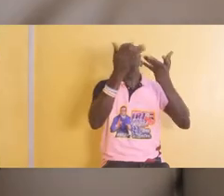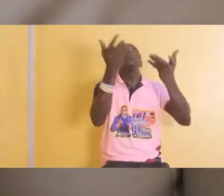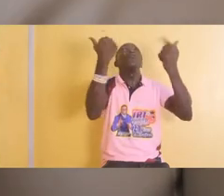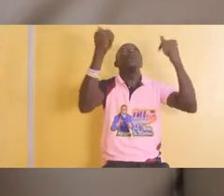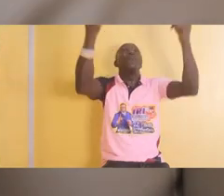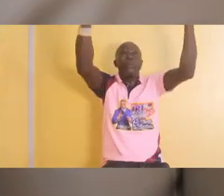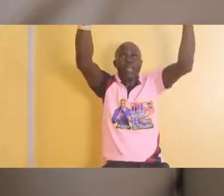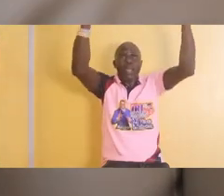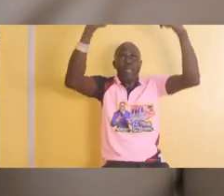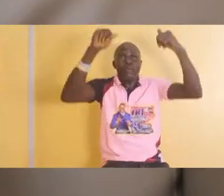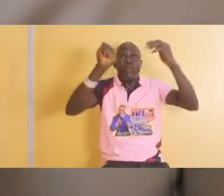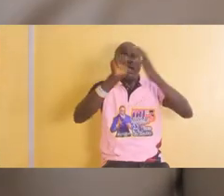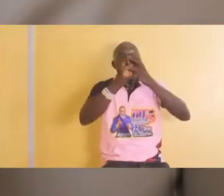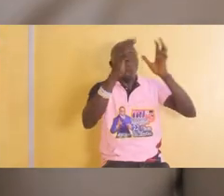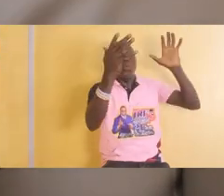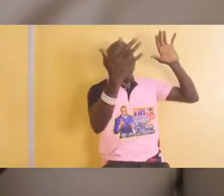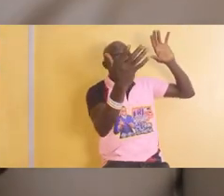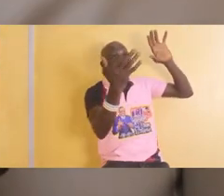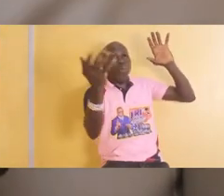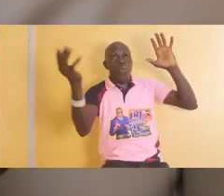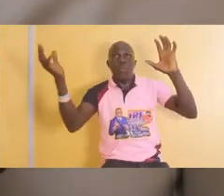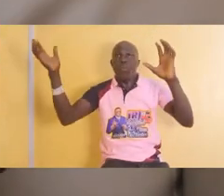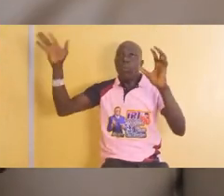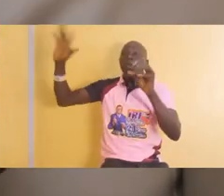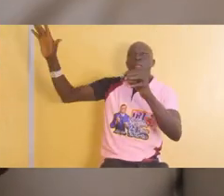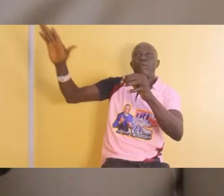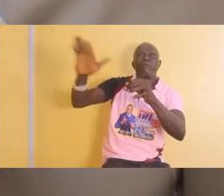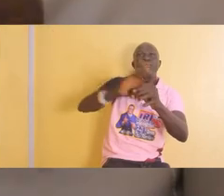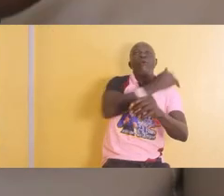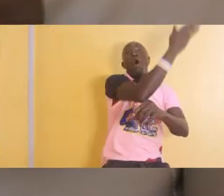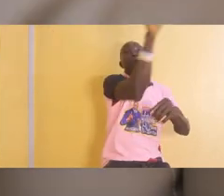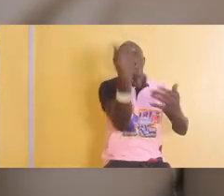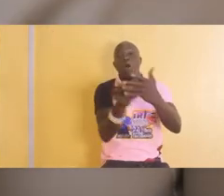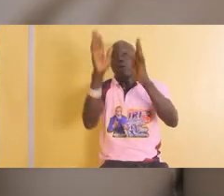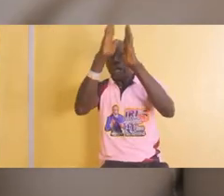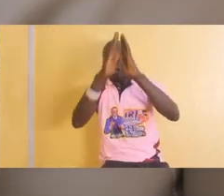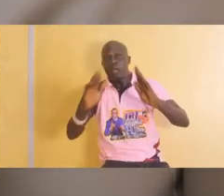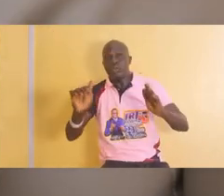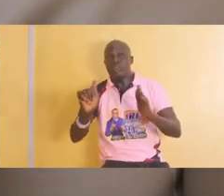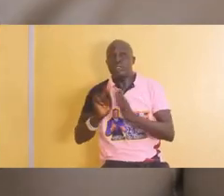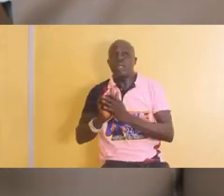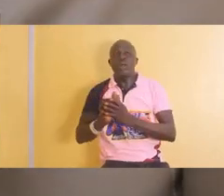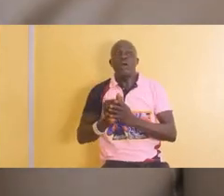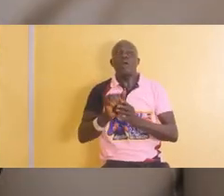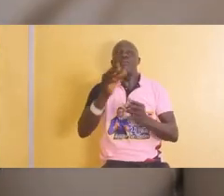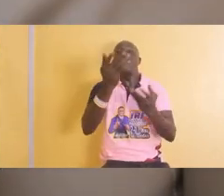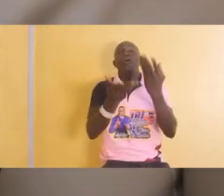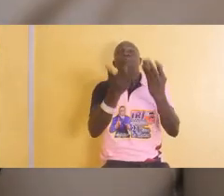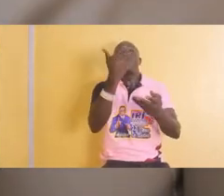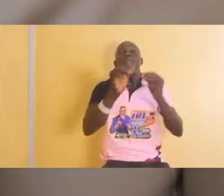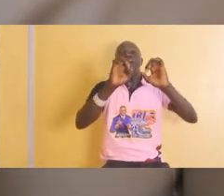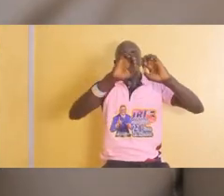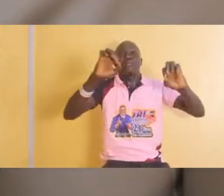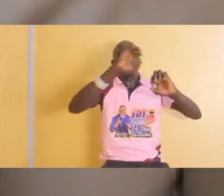wa gẹgẹ bi iro efufu lile oh yes o ti kun gbogbo ile nibi ti won gbe joko oh yes e lan bi ti na si yo si won aha mi ara